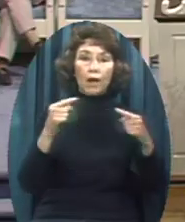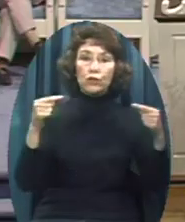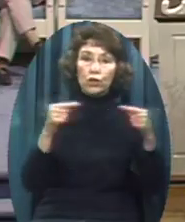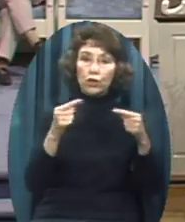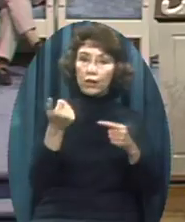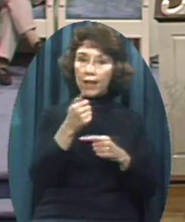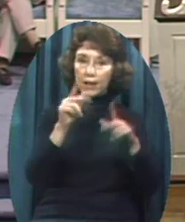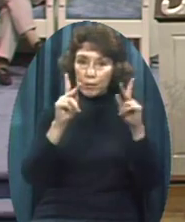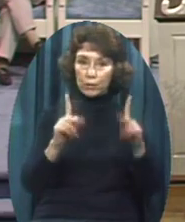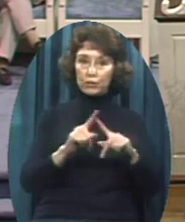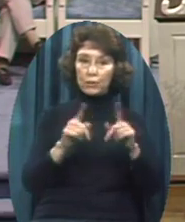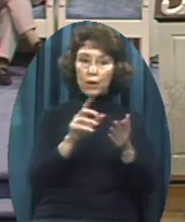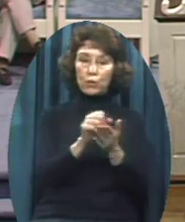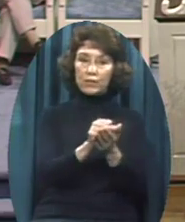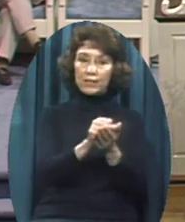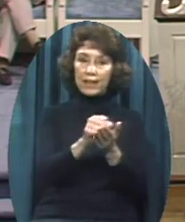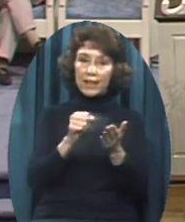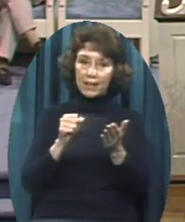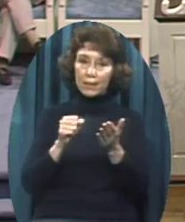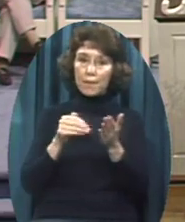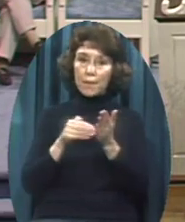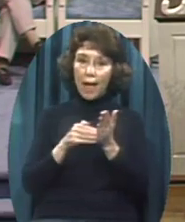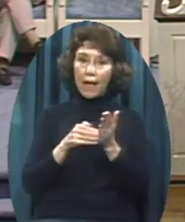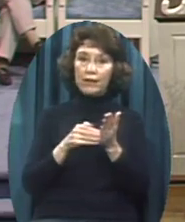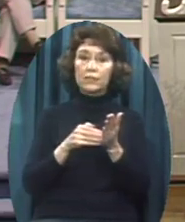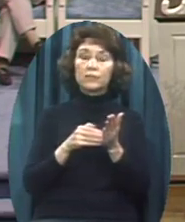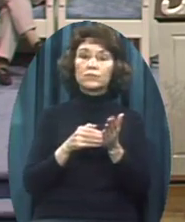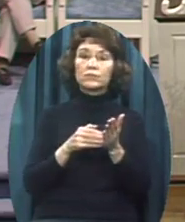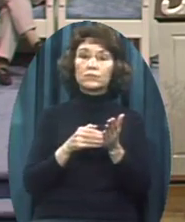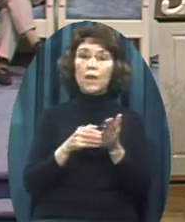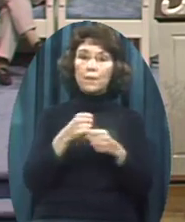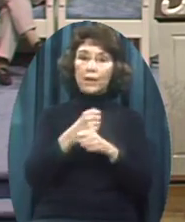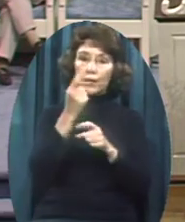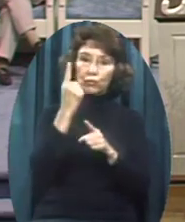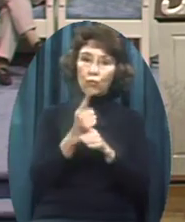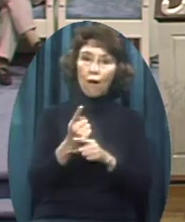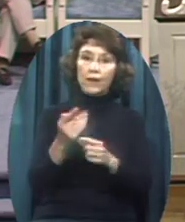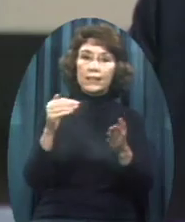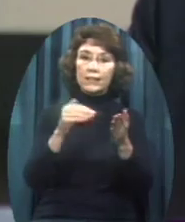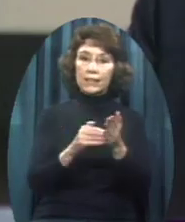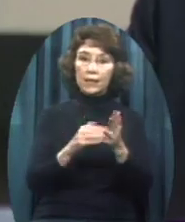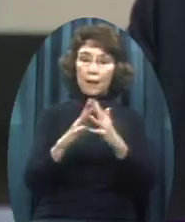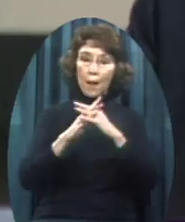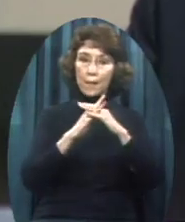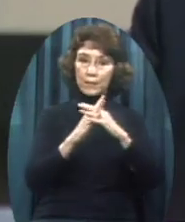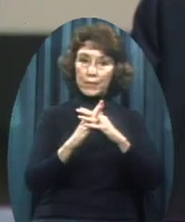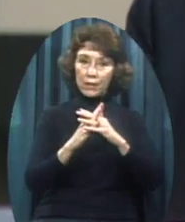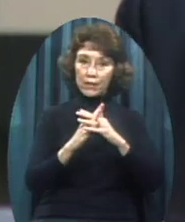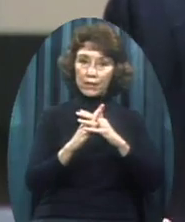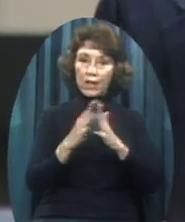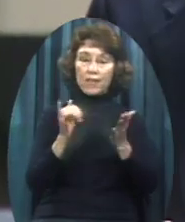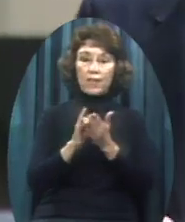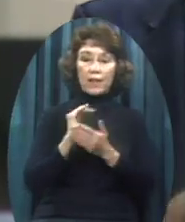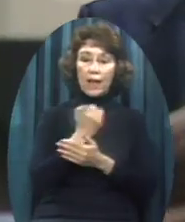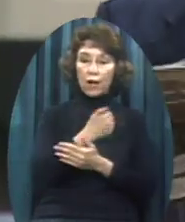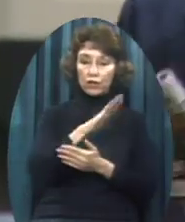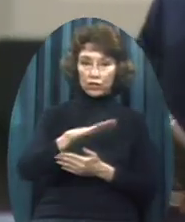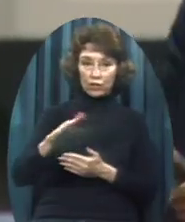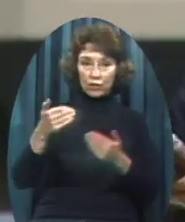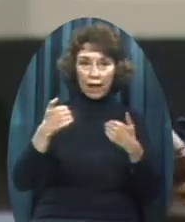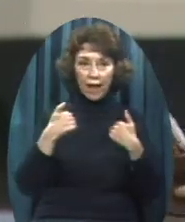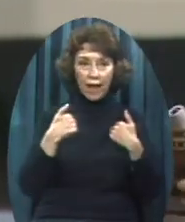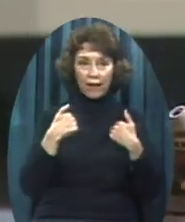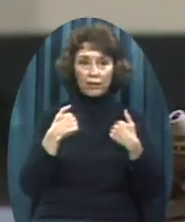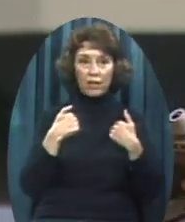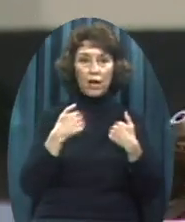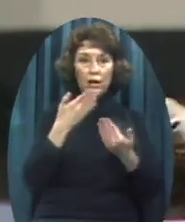so that our children and our children's children will have a country that's fit to live in. Well, the rest of the article goes on